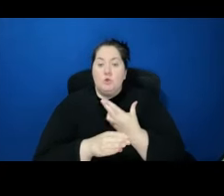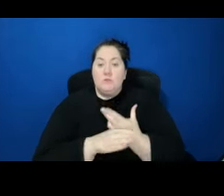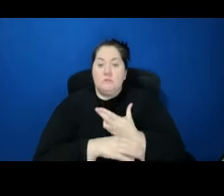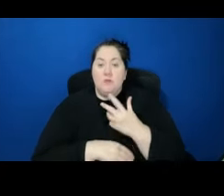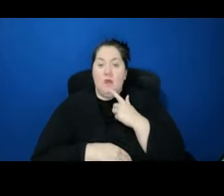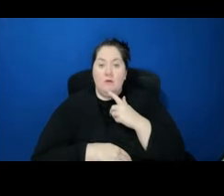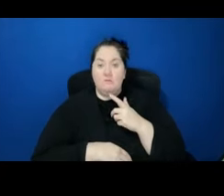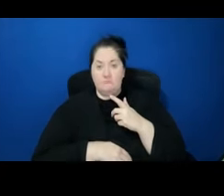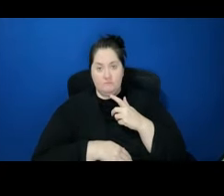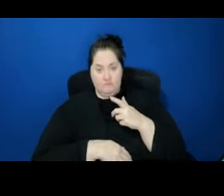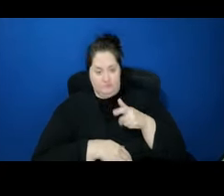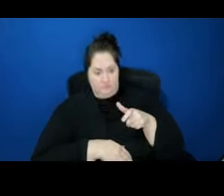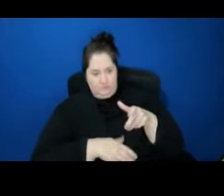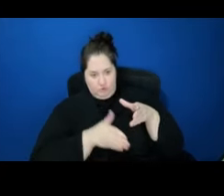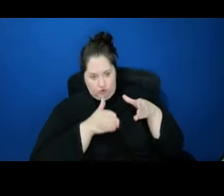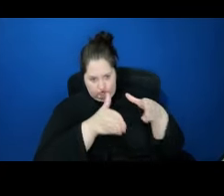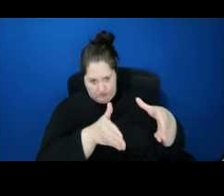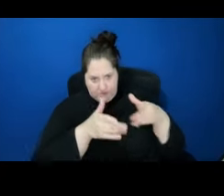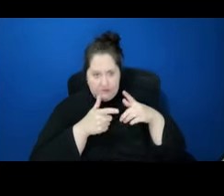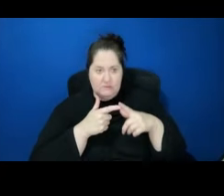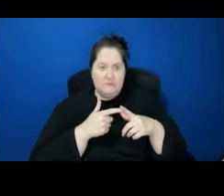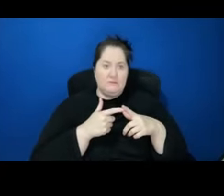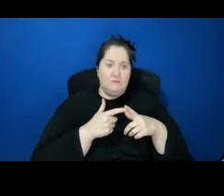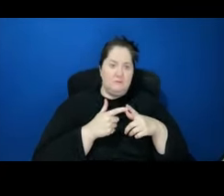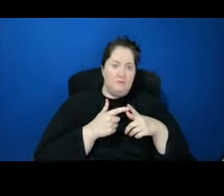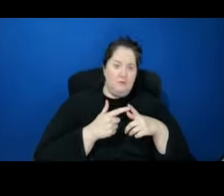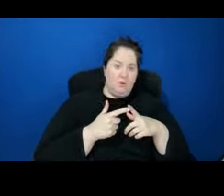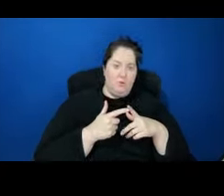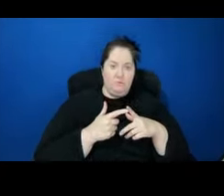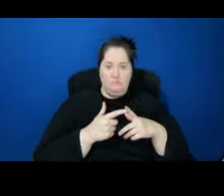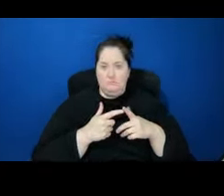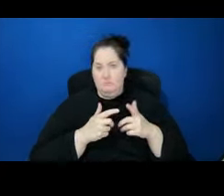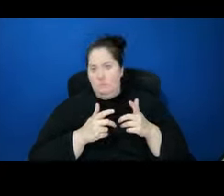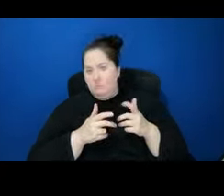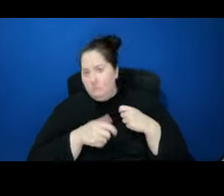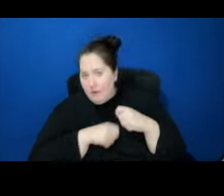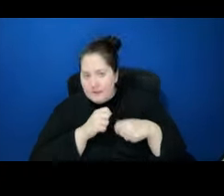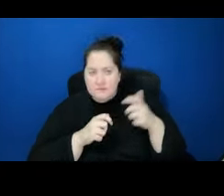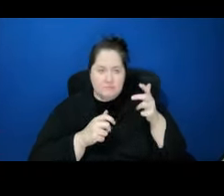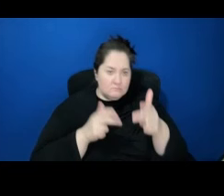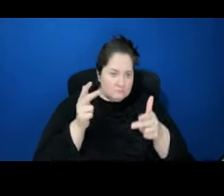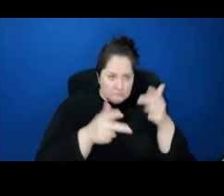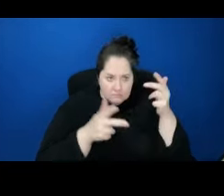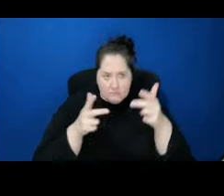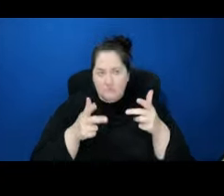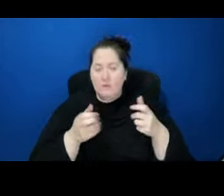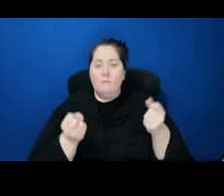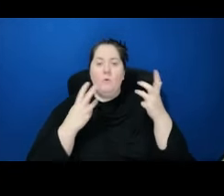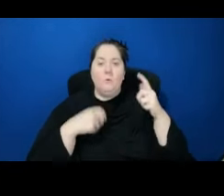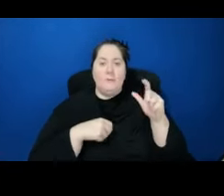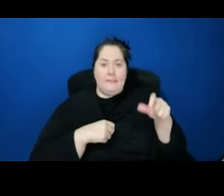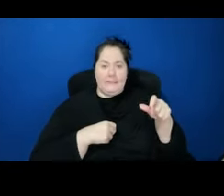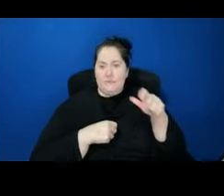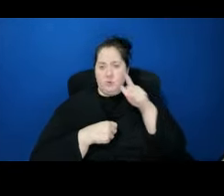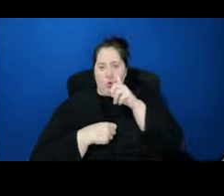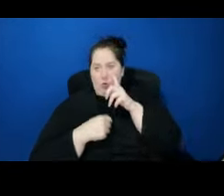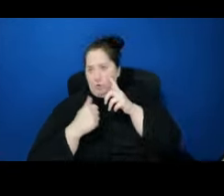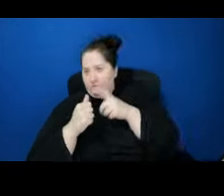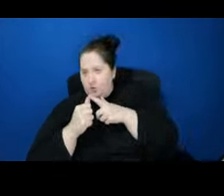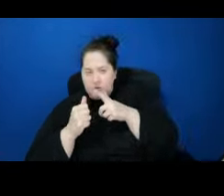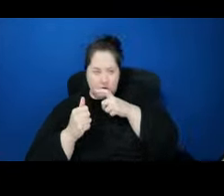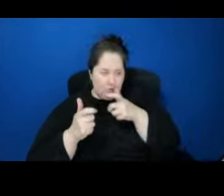streets and rights of way as real community assets that meet multiple needs, that we're